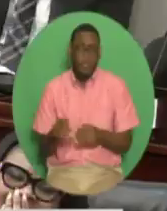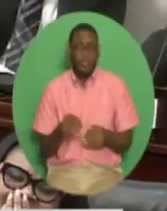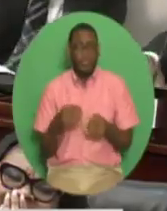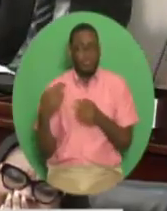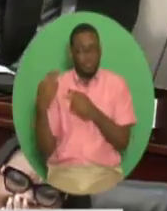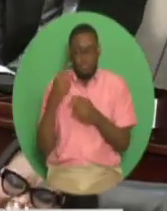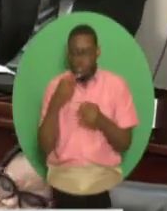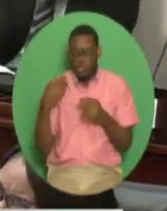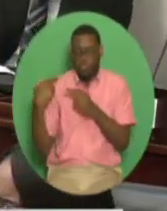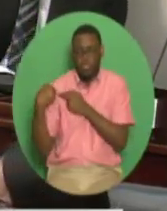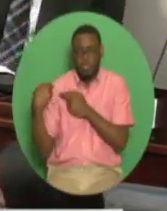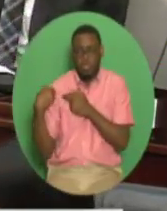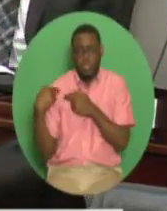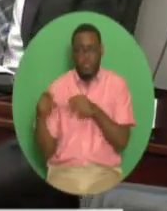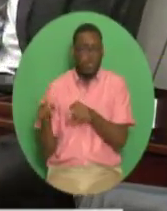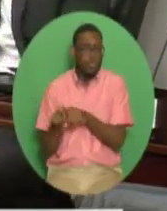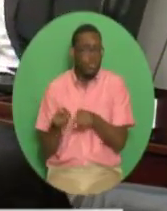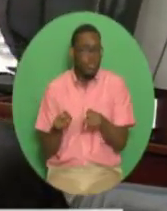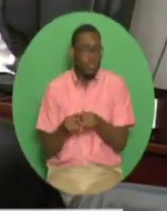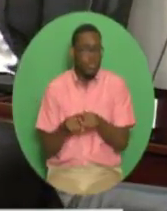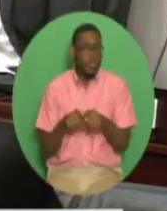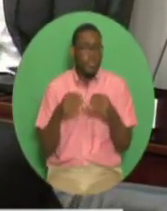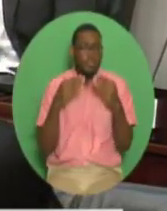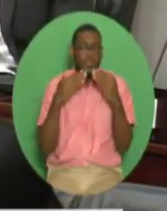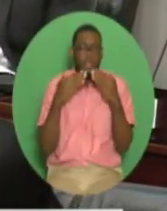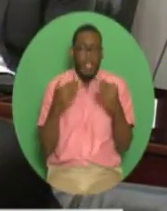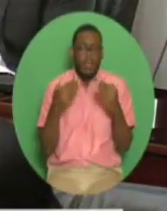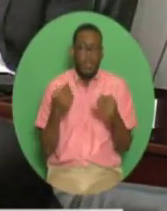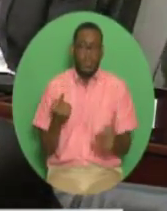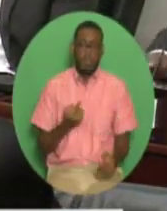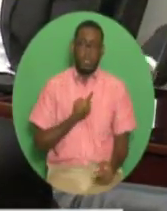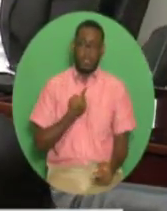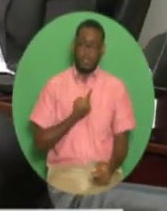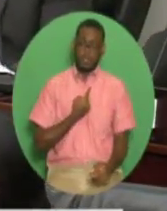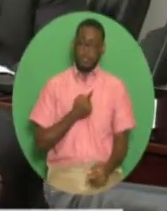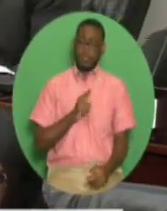But I also wish to thank myself as being the MP for the